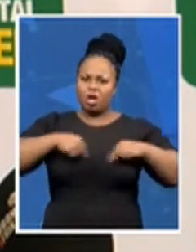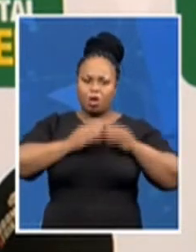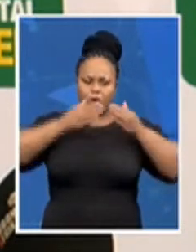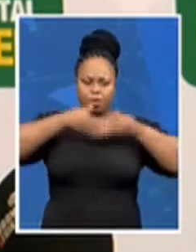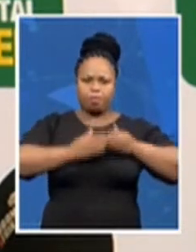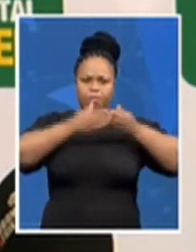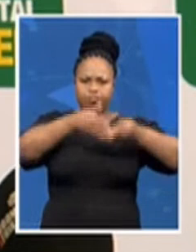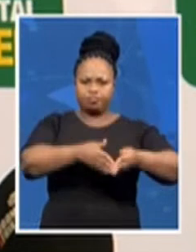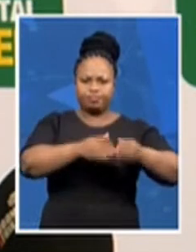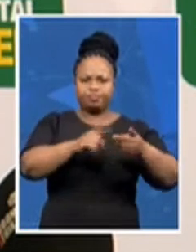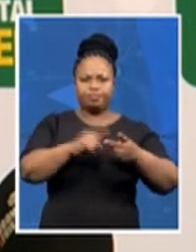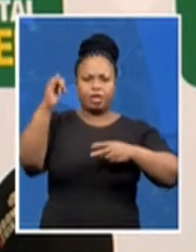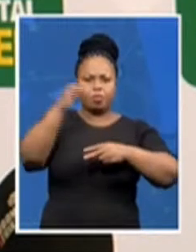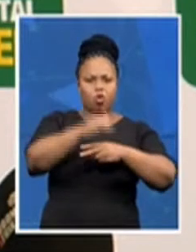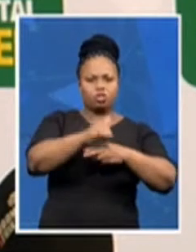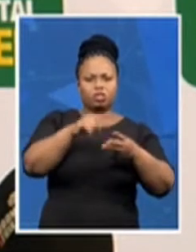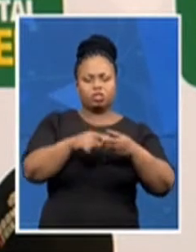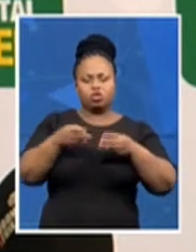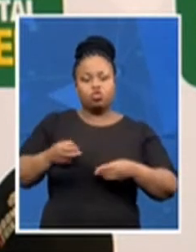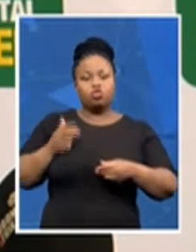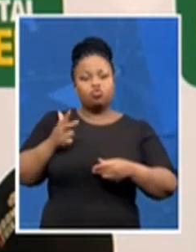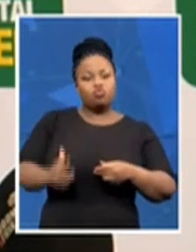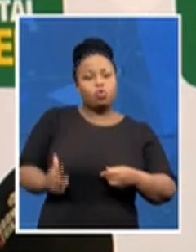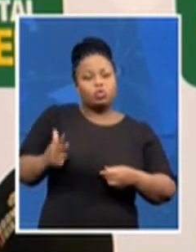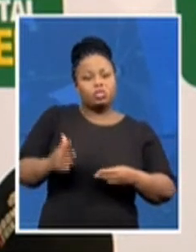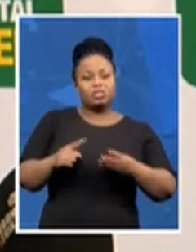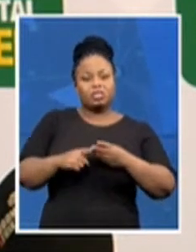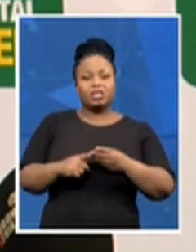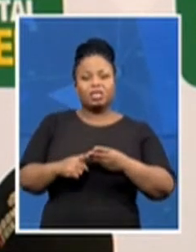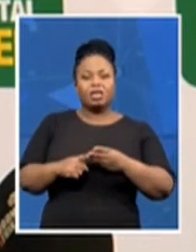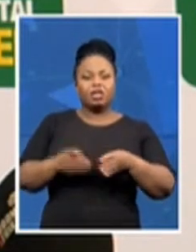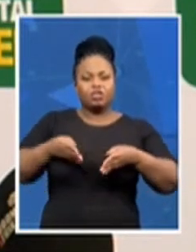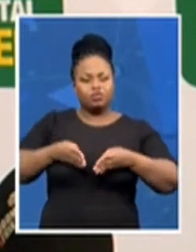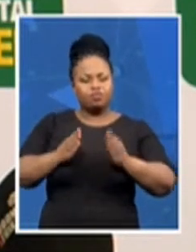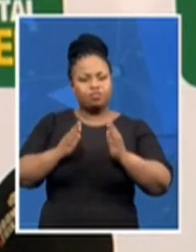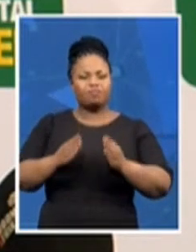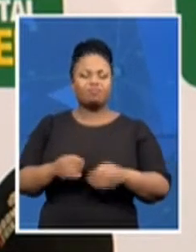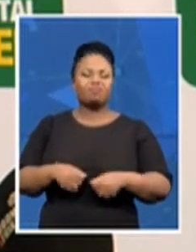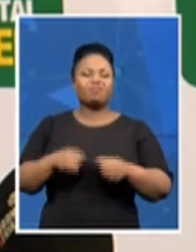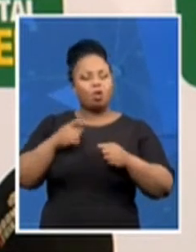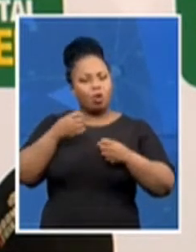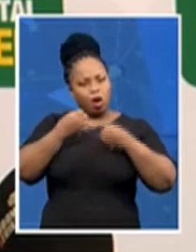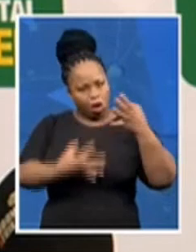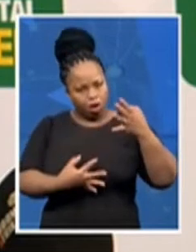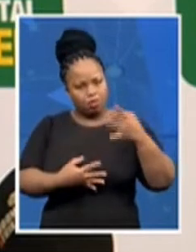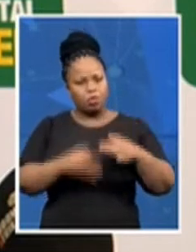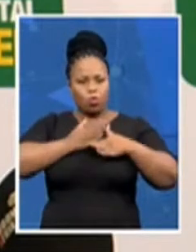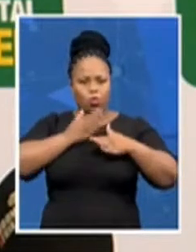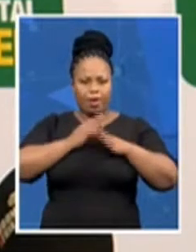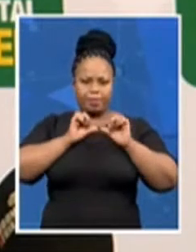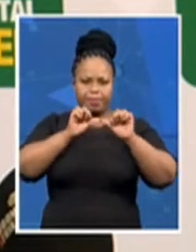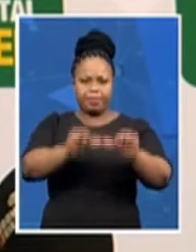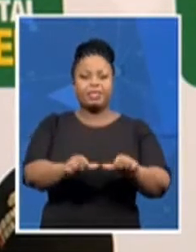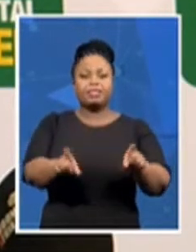network and the continued functioning of the Dube trade port are not